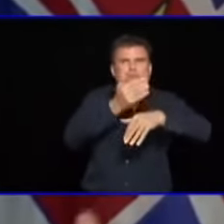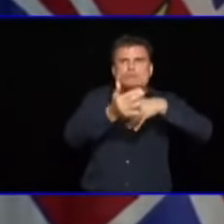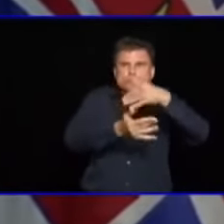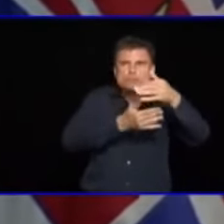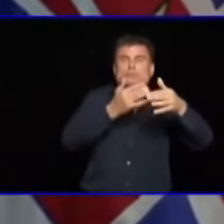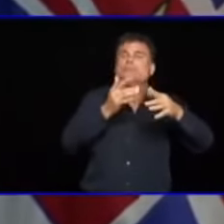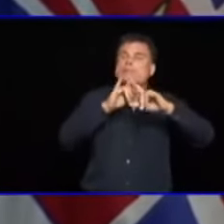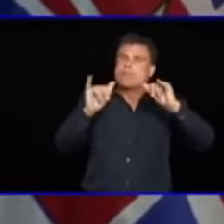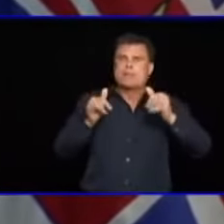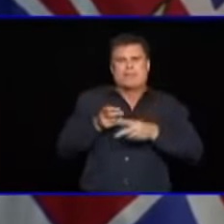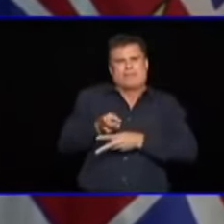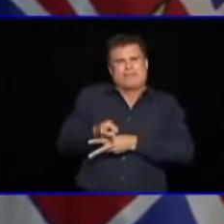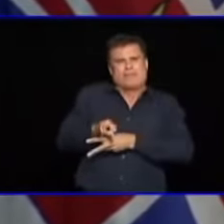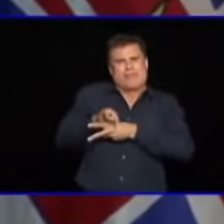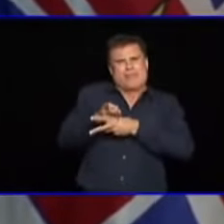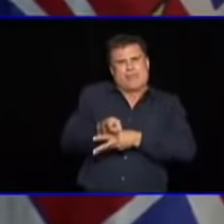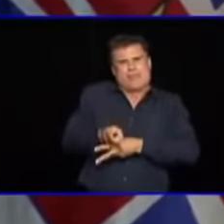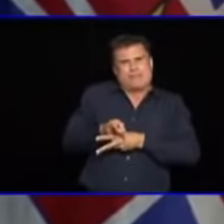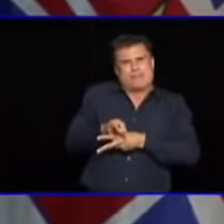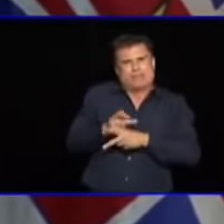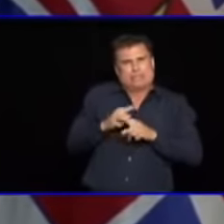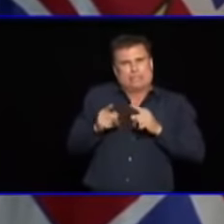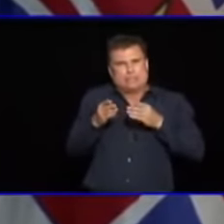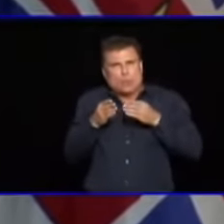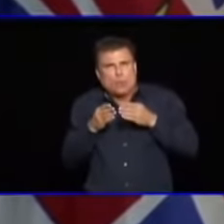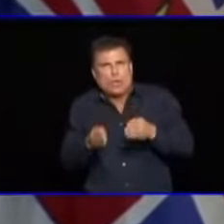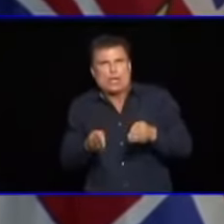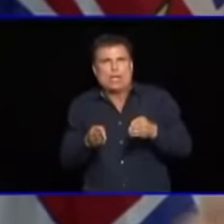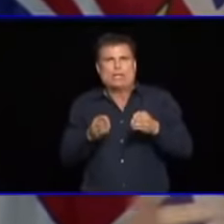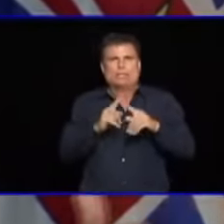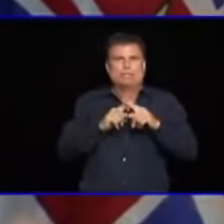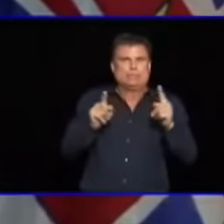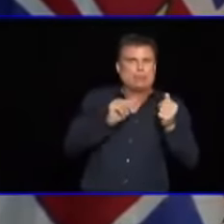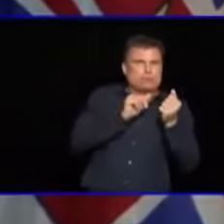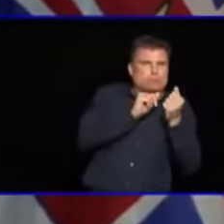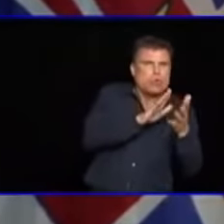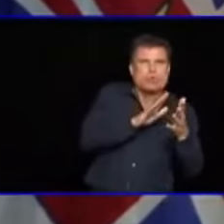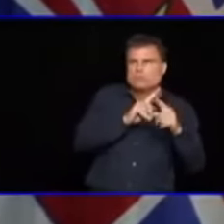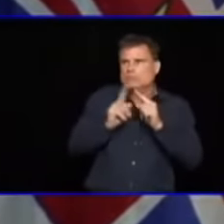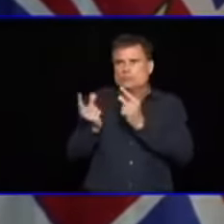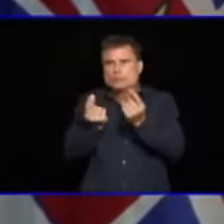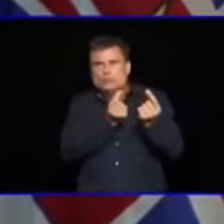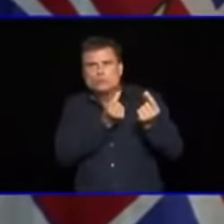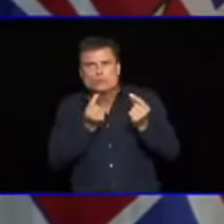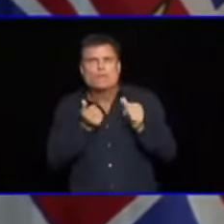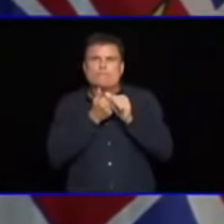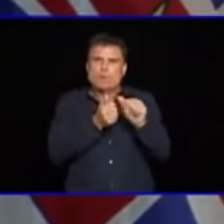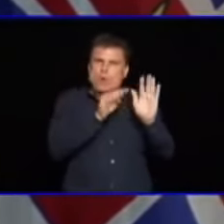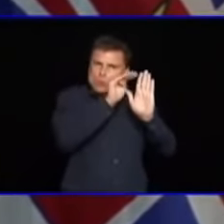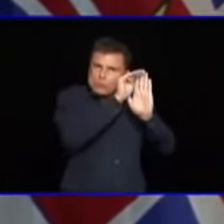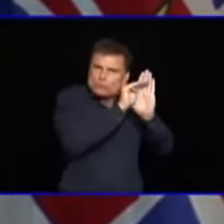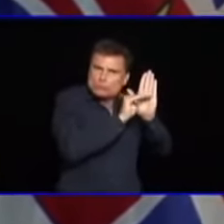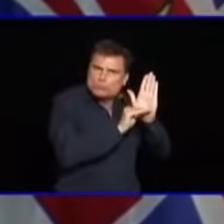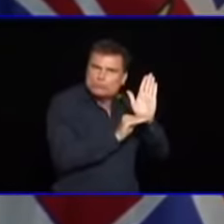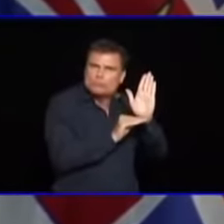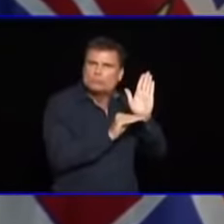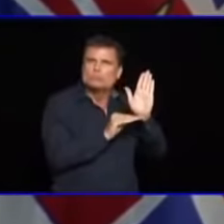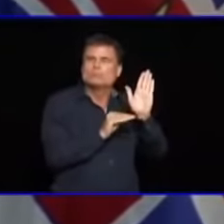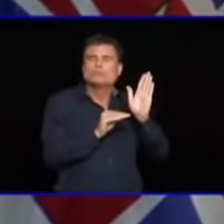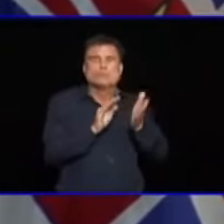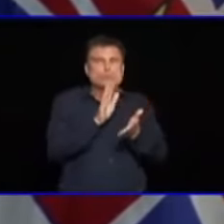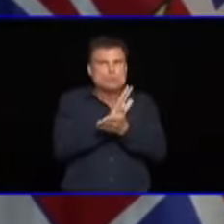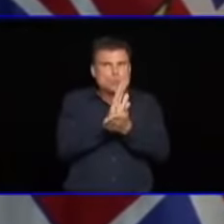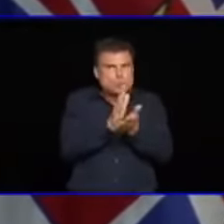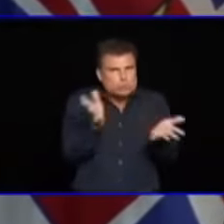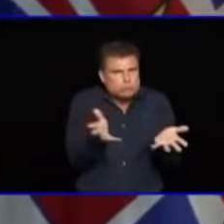to have our economy going, because important for our health as well, and important for the health of our children and our future